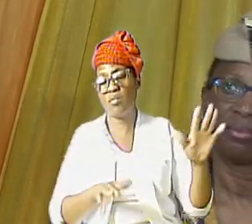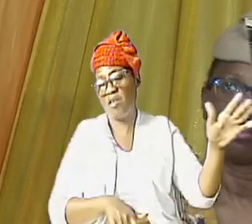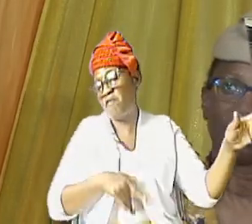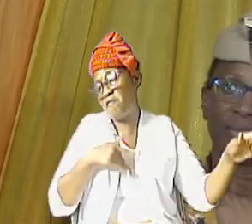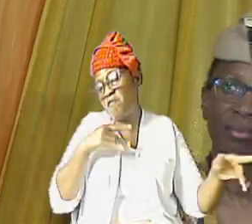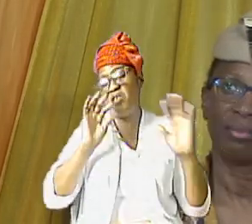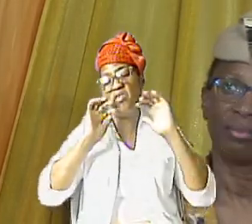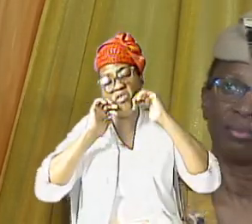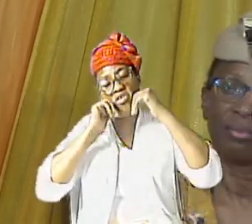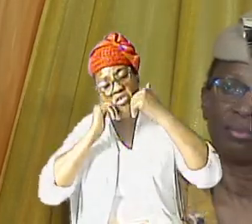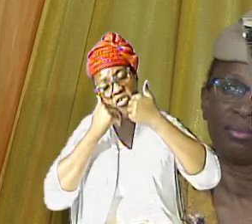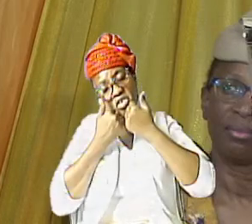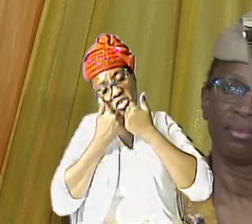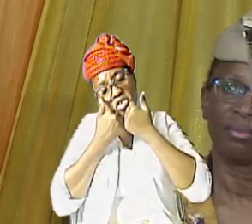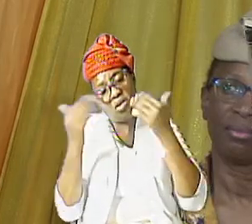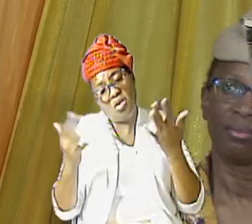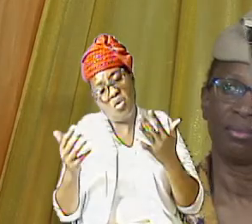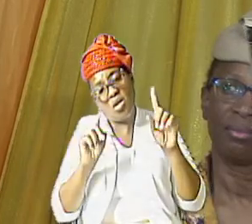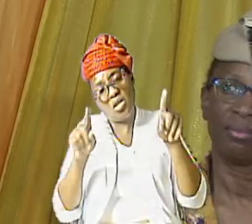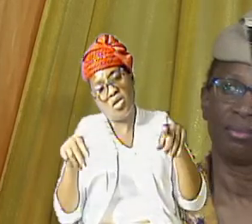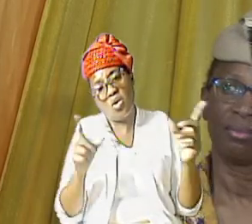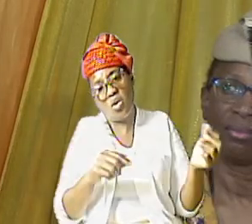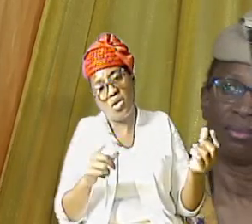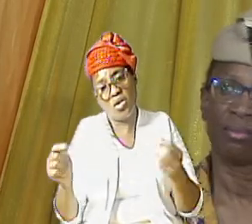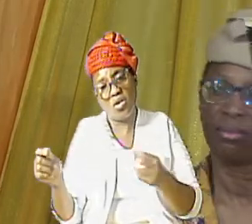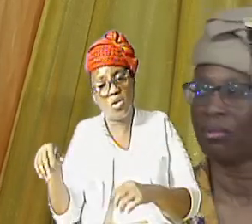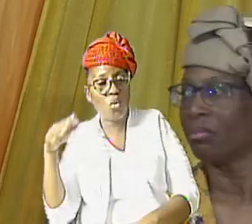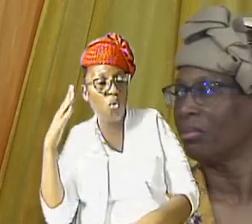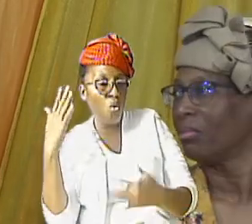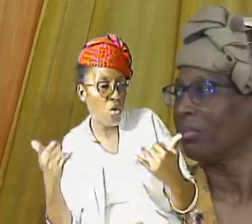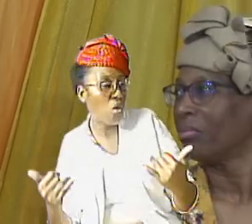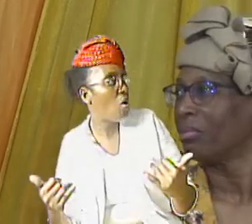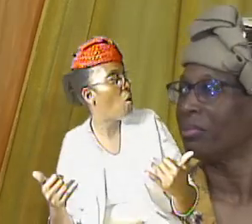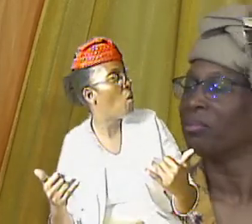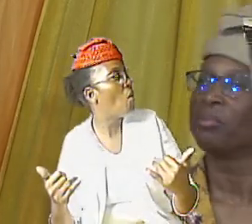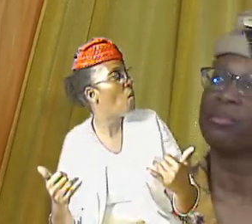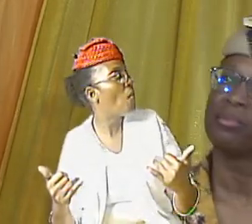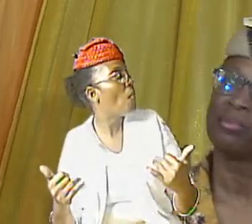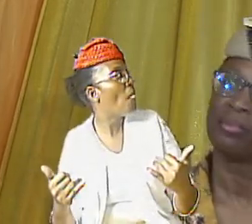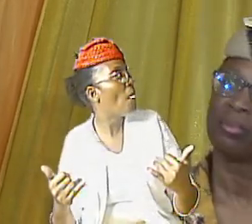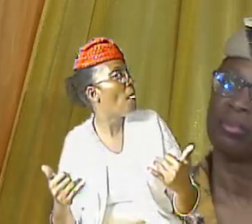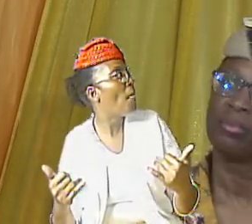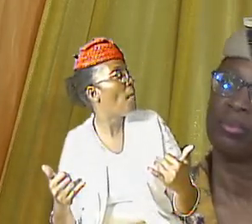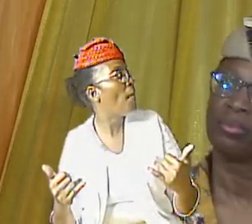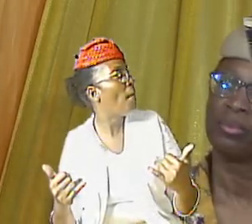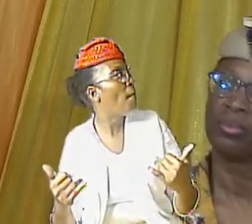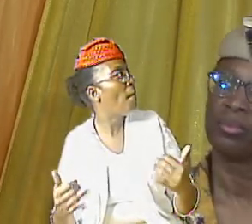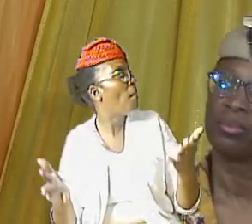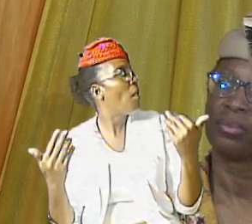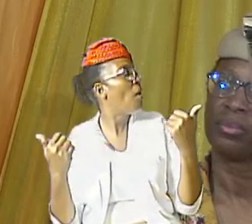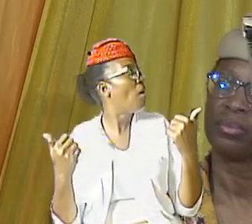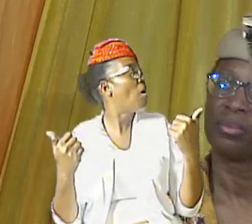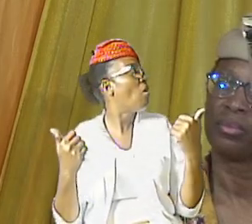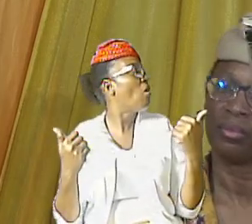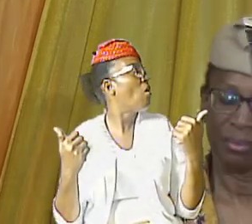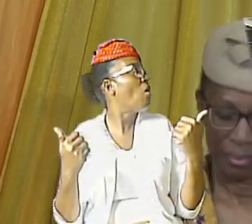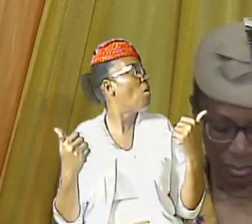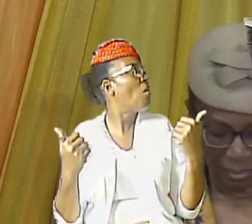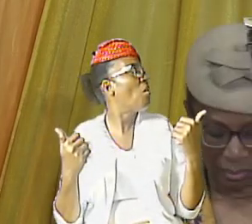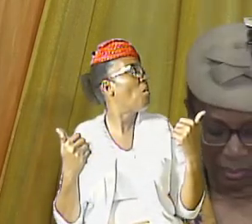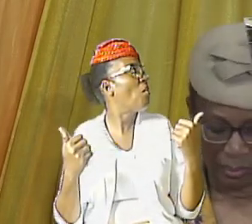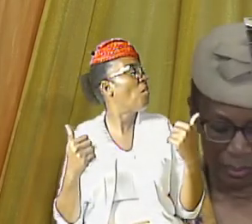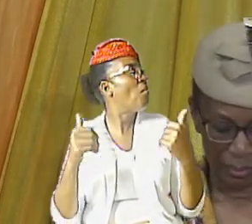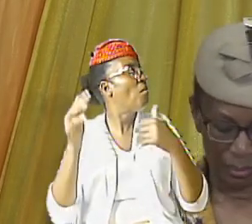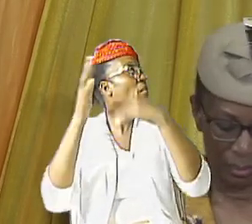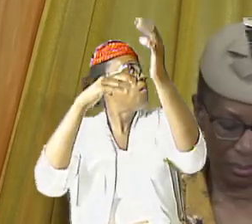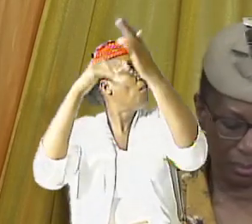say, Jaja, what am I going to do now? Literally, that I said to myself. Yes, sir. And when I come up the stairs, Bridging, literally,